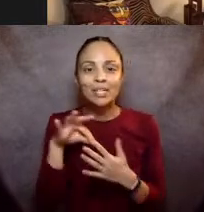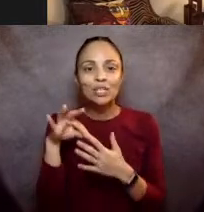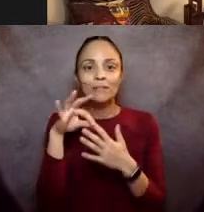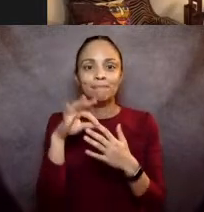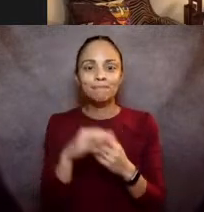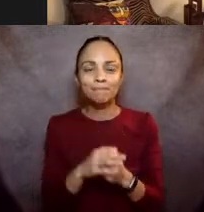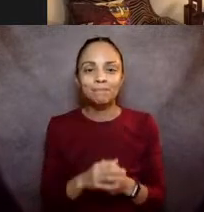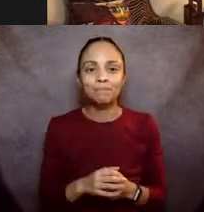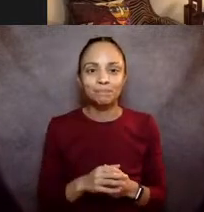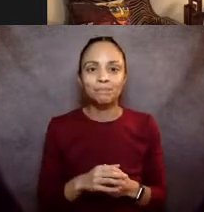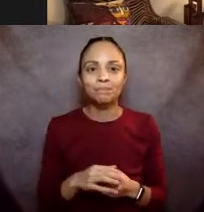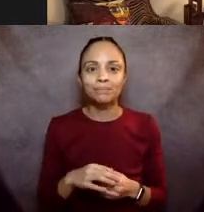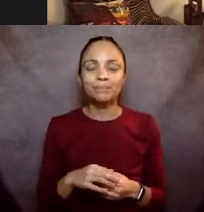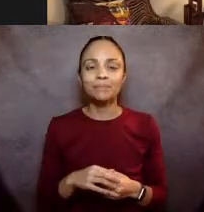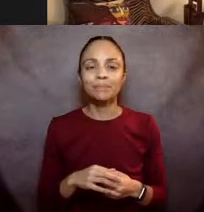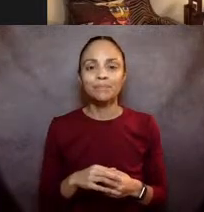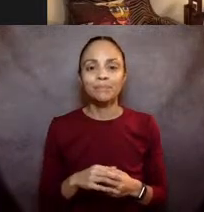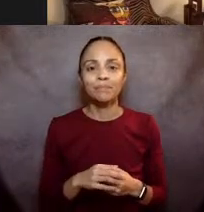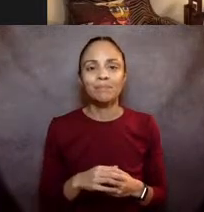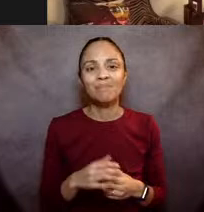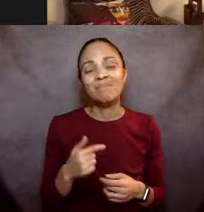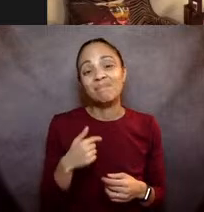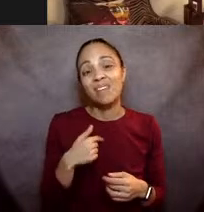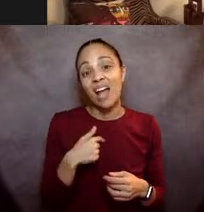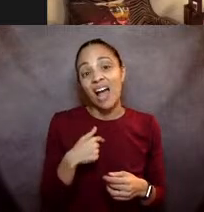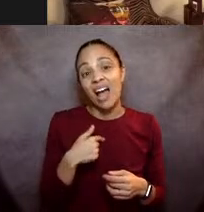can effectively, efficiently,